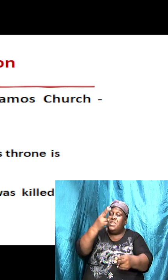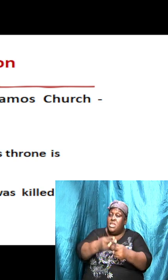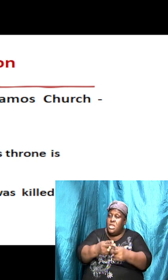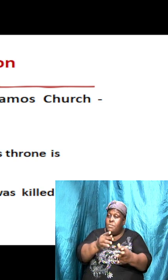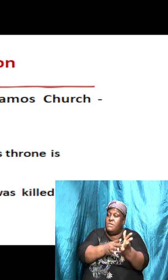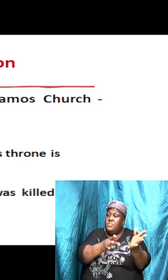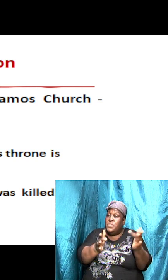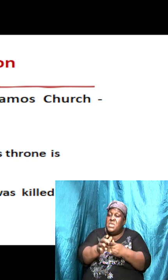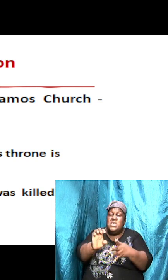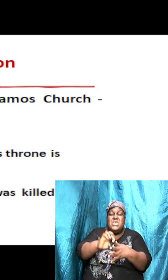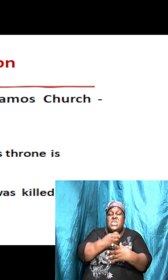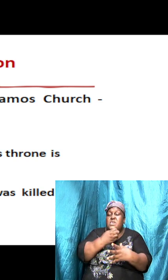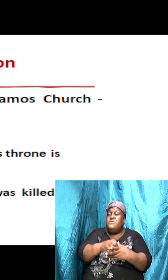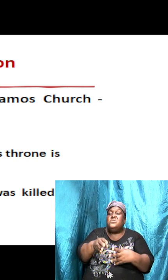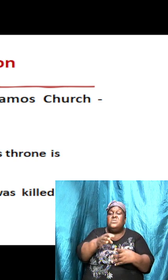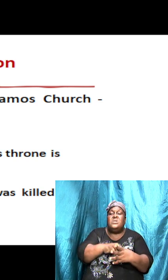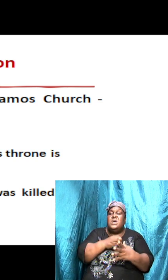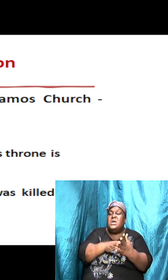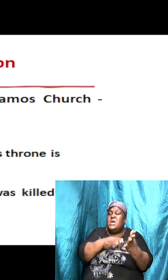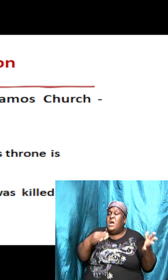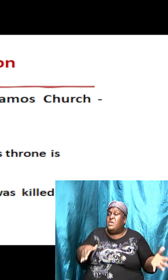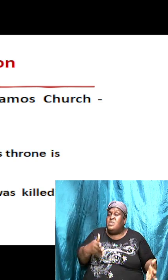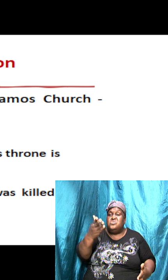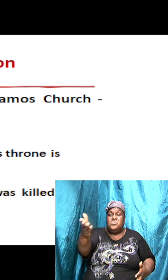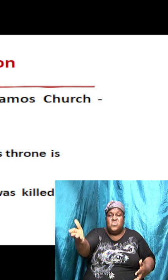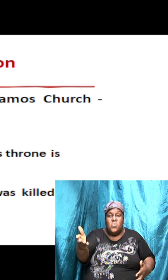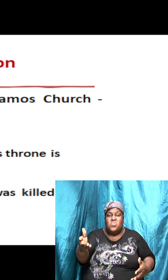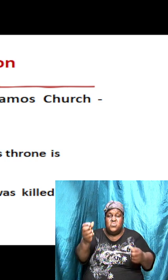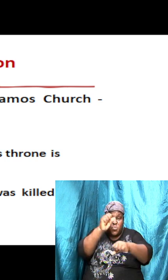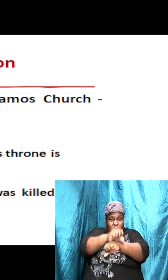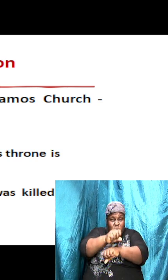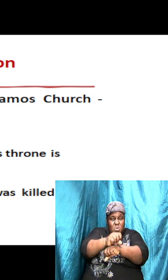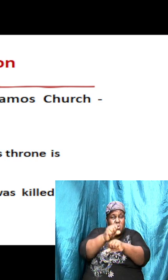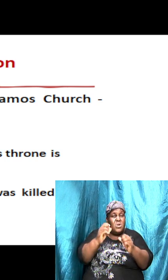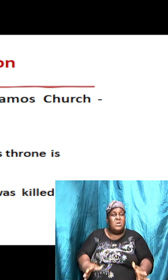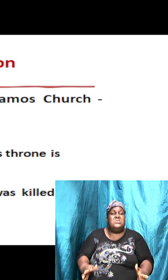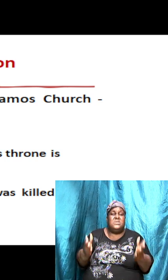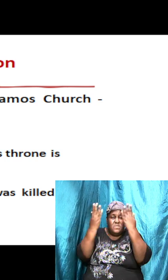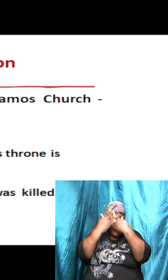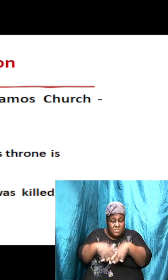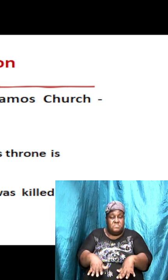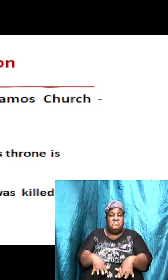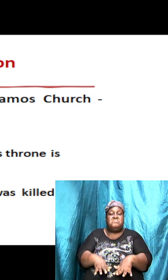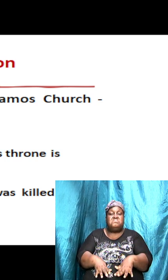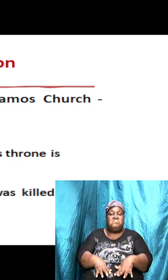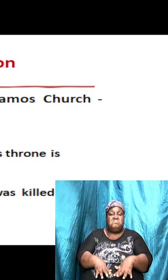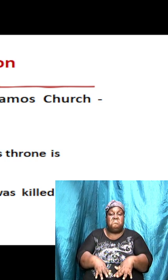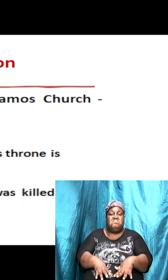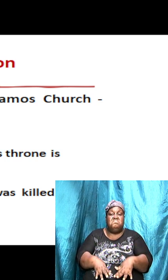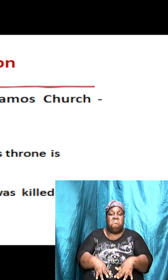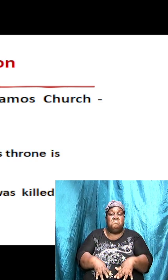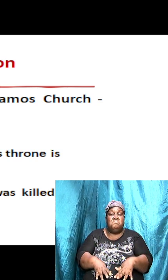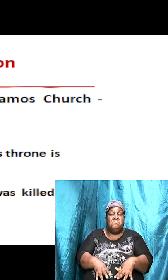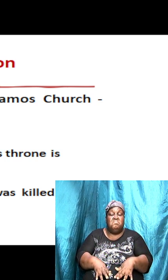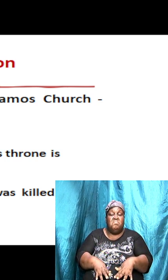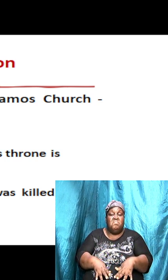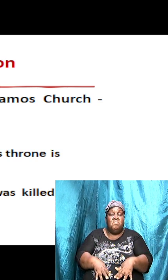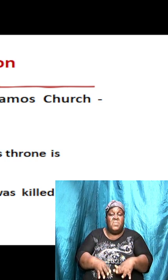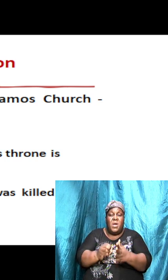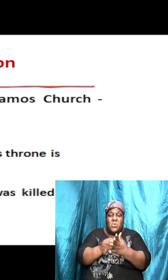even against those workers of darkness that were anti-Jesus and opposed to everything that Jesus stood